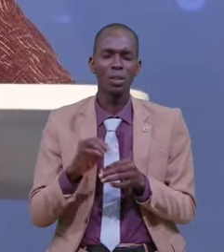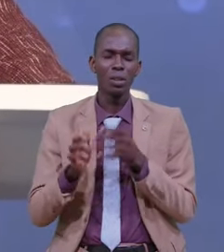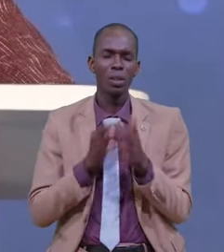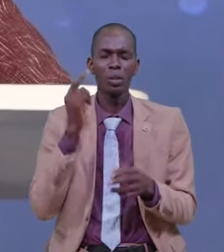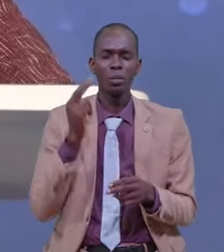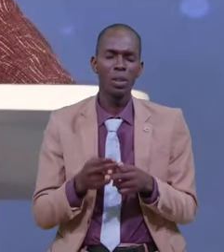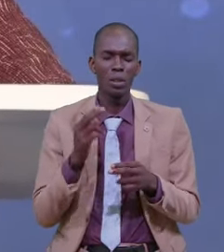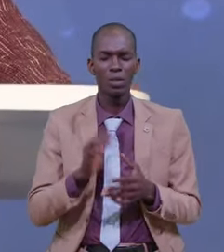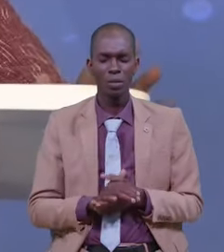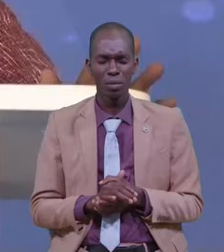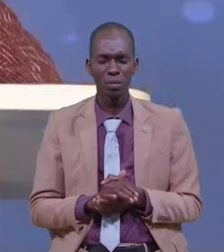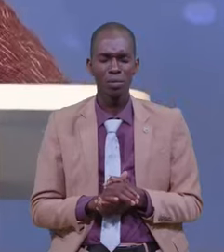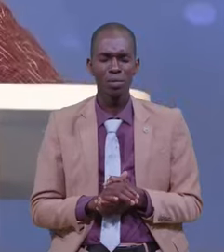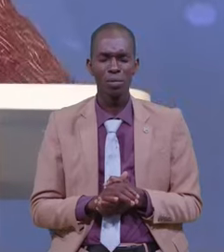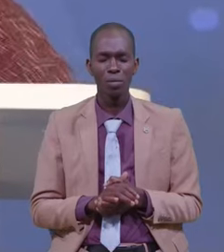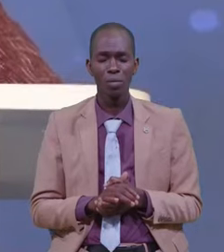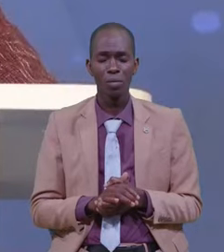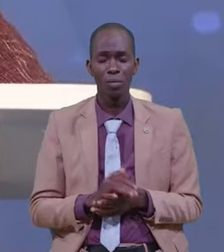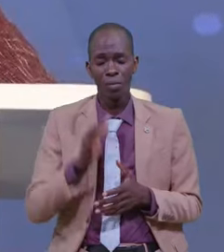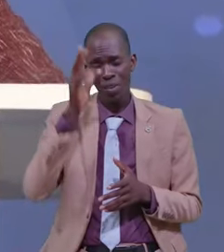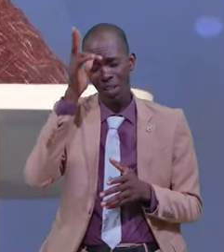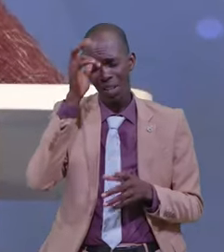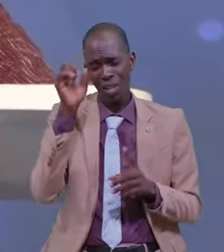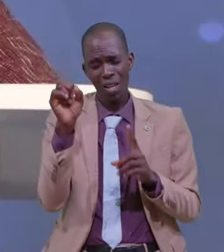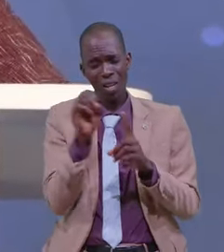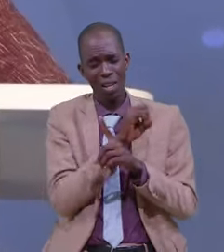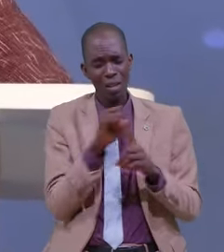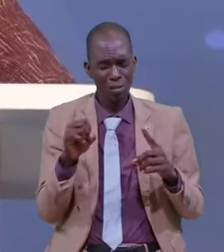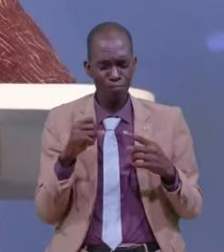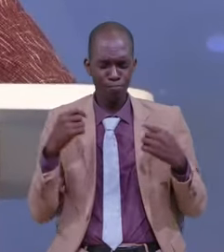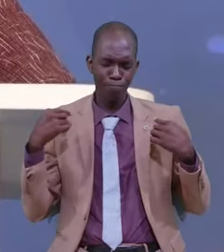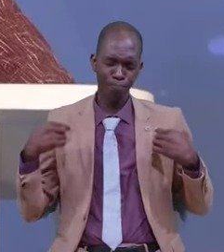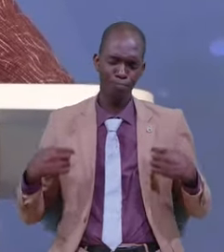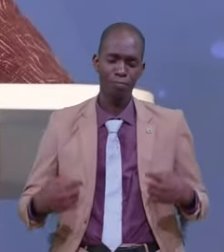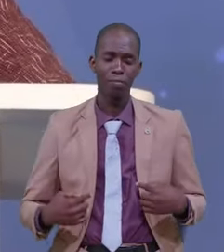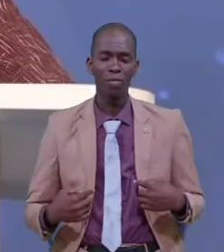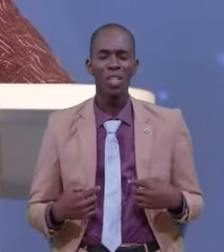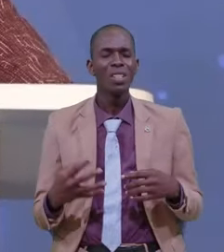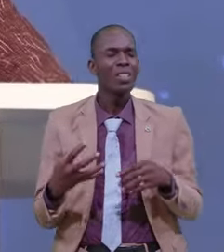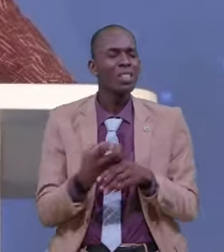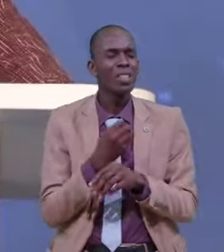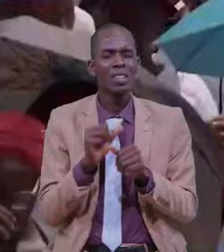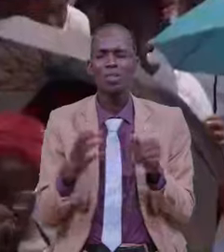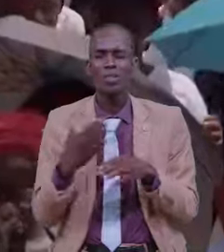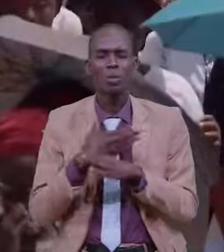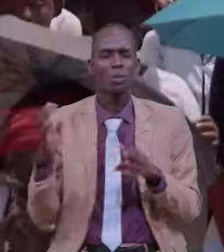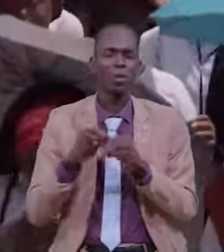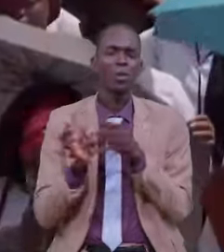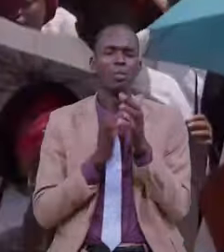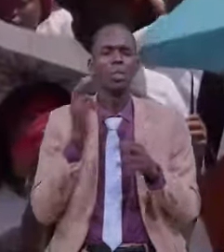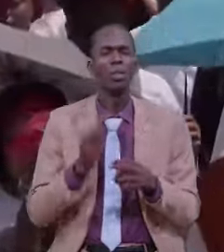name. Satanic attack, affliction, take everything away in Jesus'